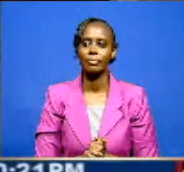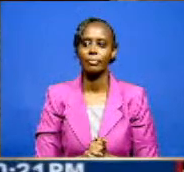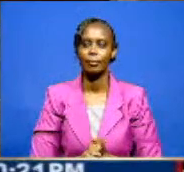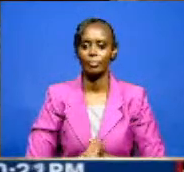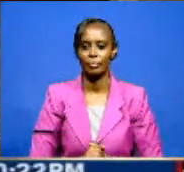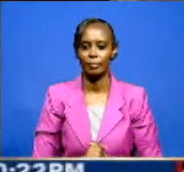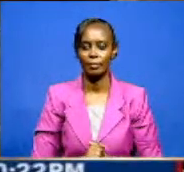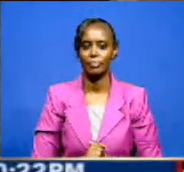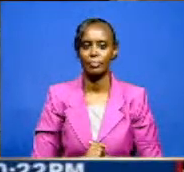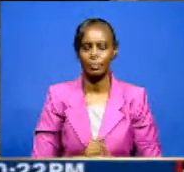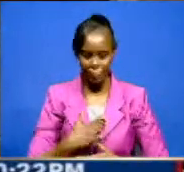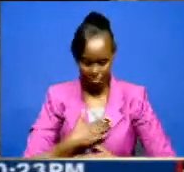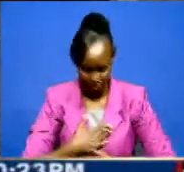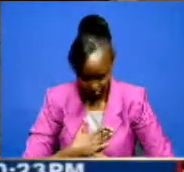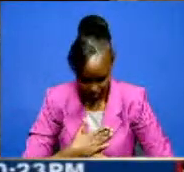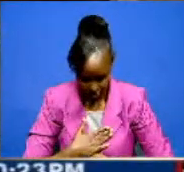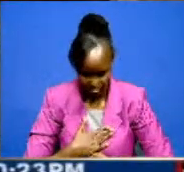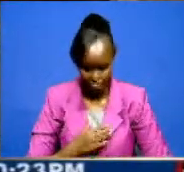Senator Sakaja.